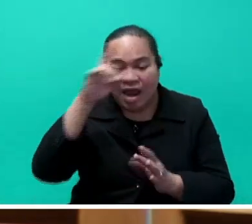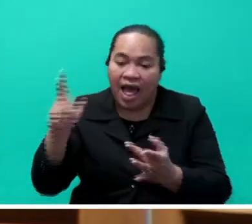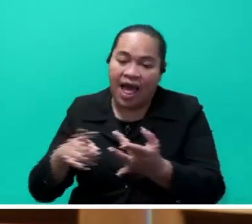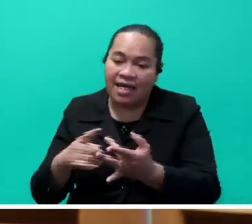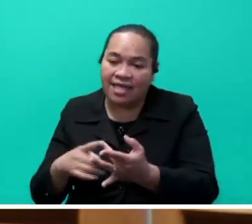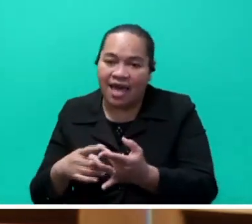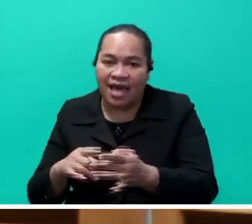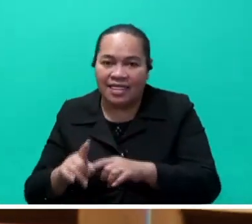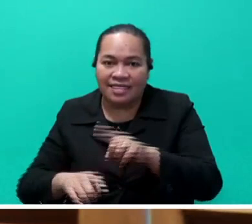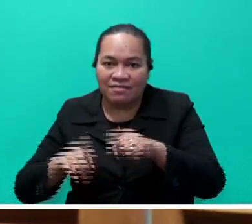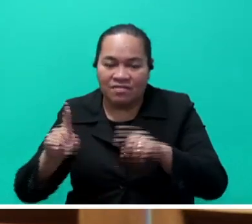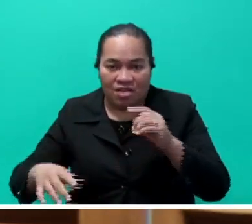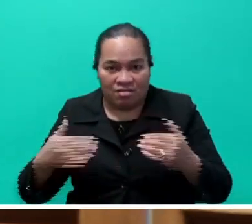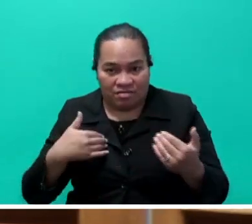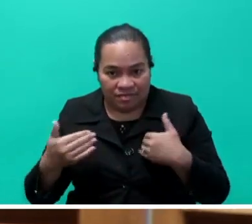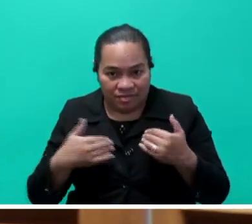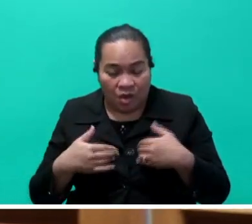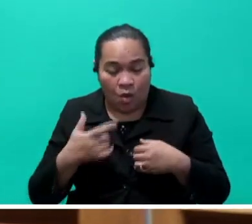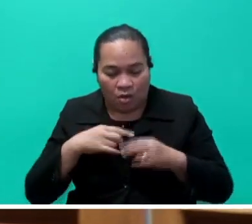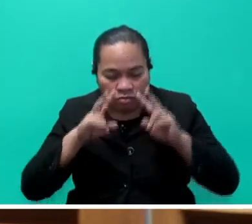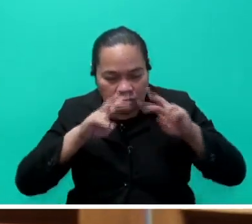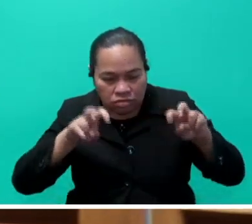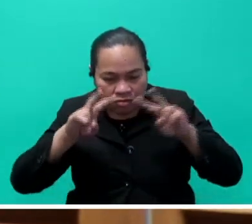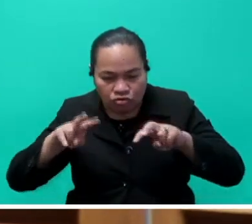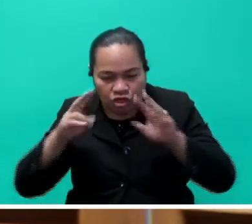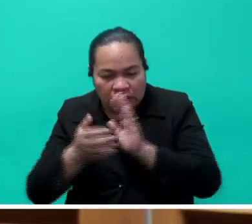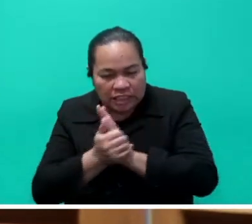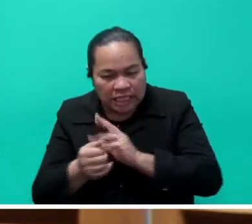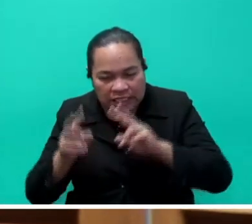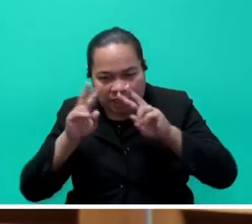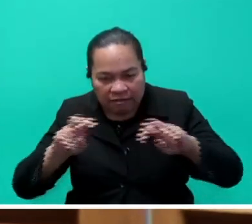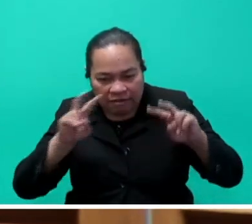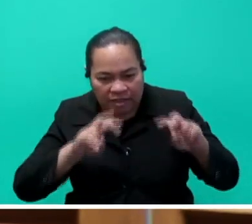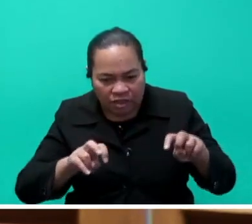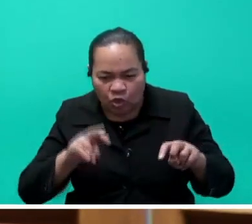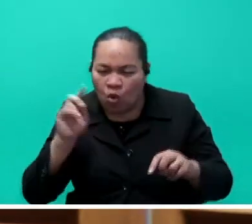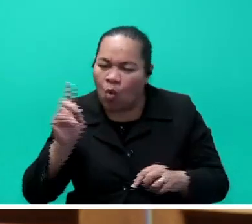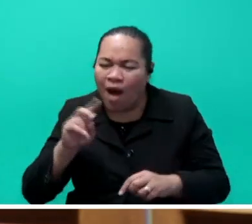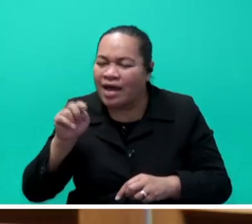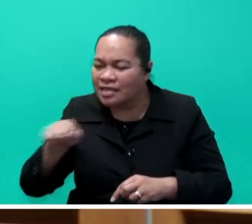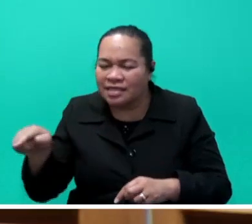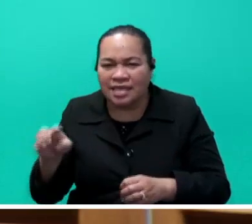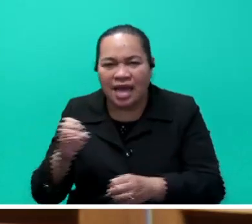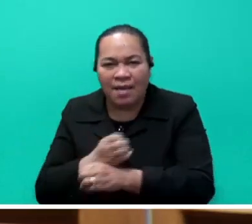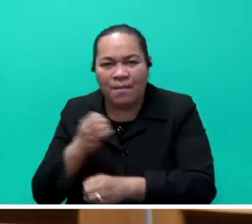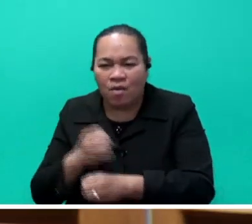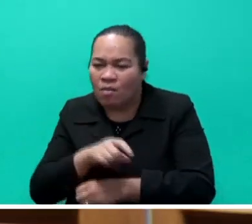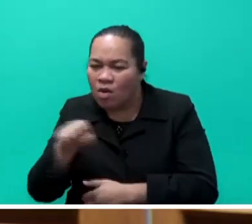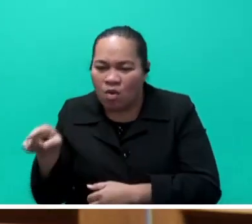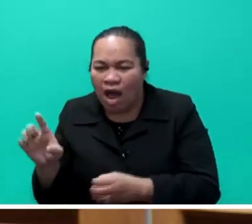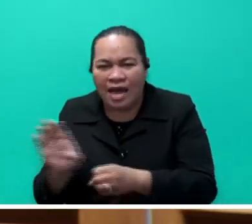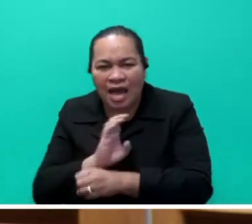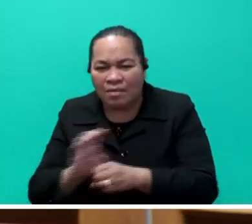institutions to conduct skills survey to assess the current needs of all industries in Fiji,